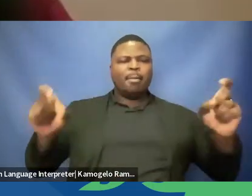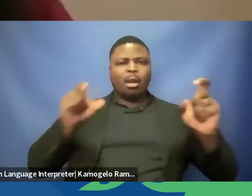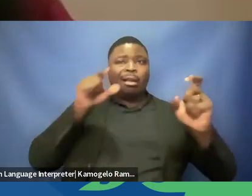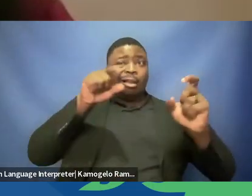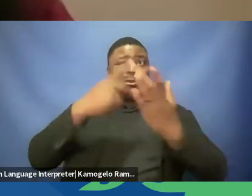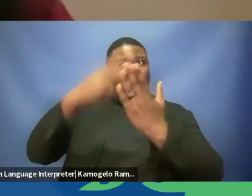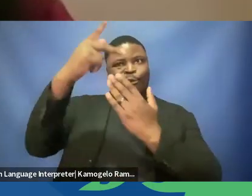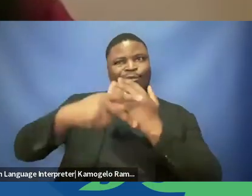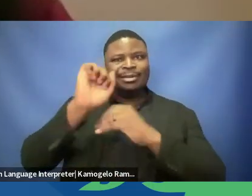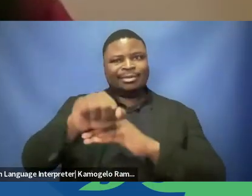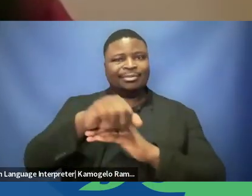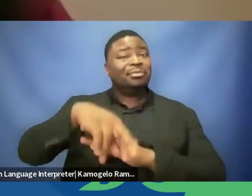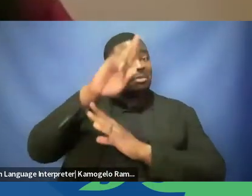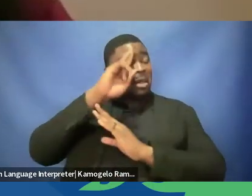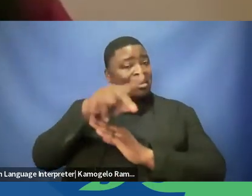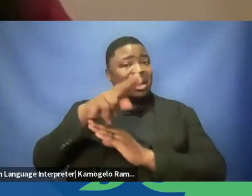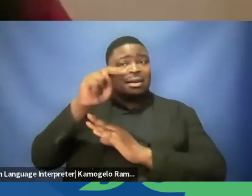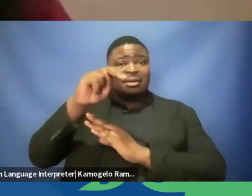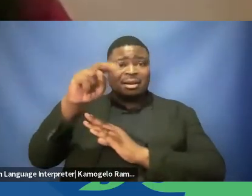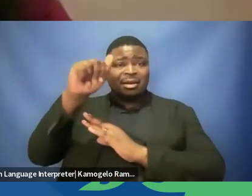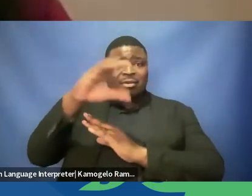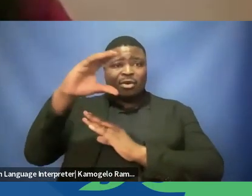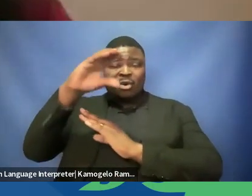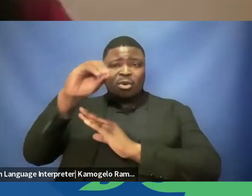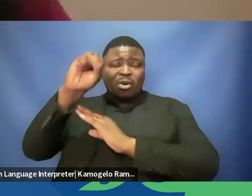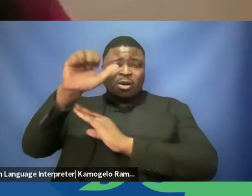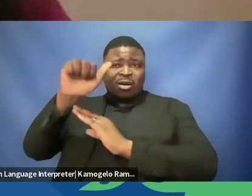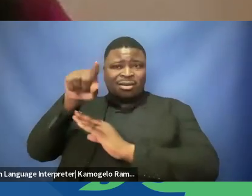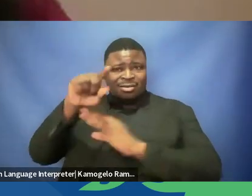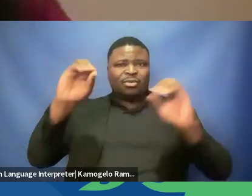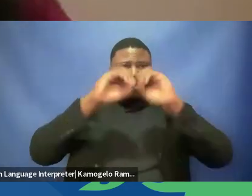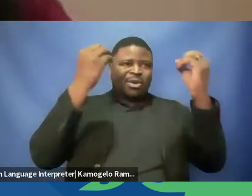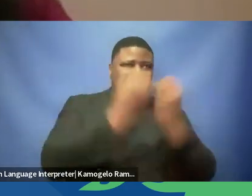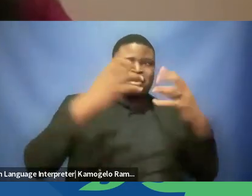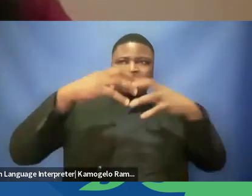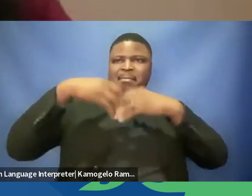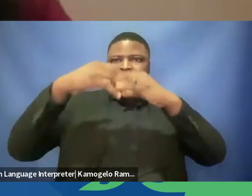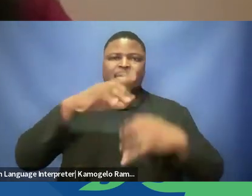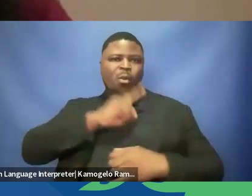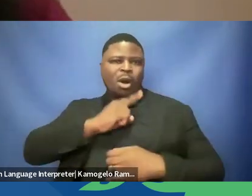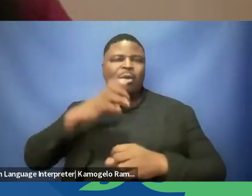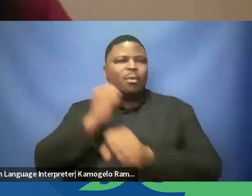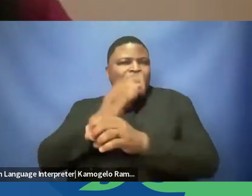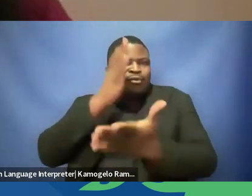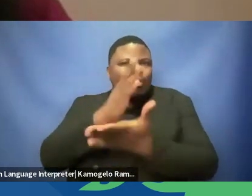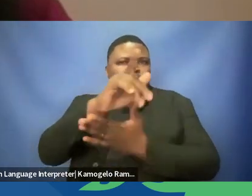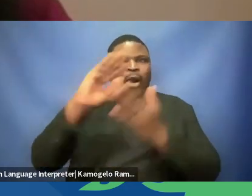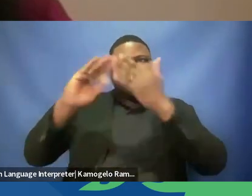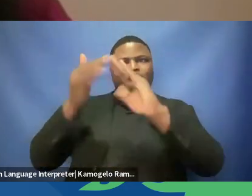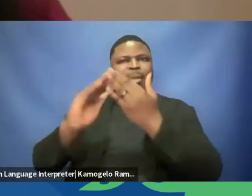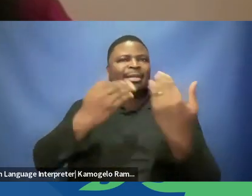organization working to build stronger, more equal, healthy, and safe communities free from